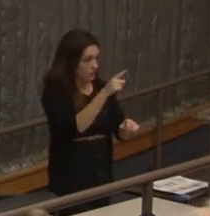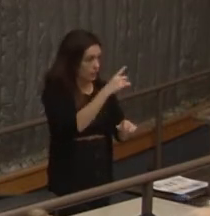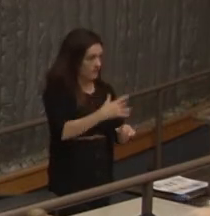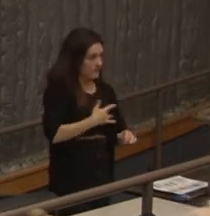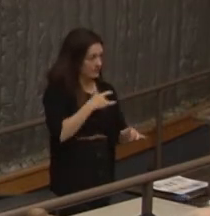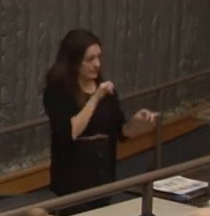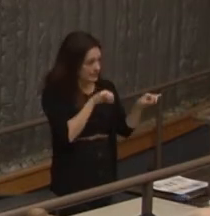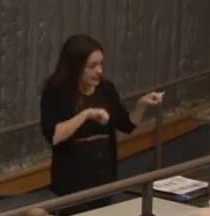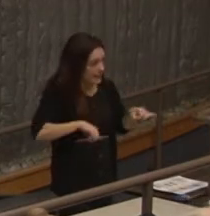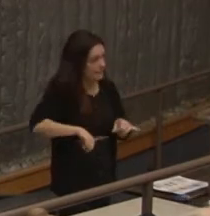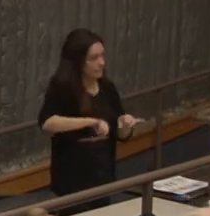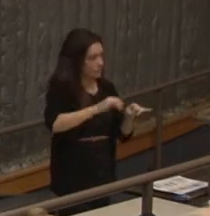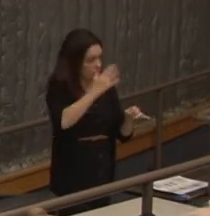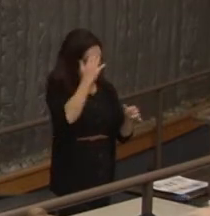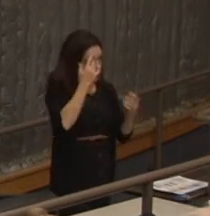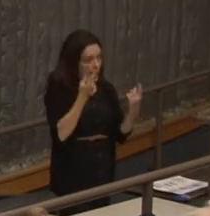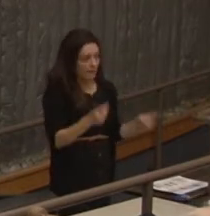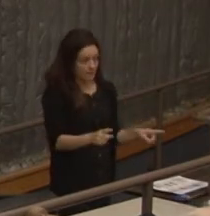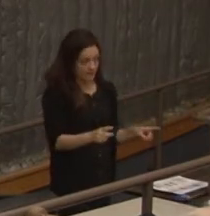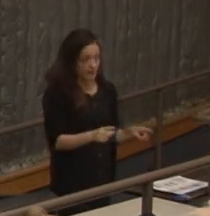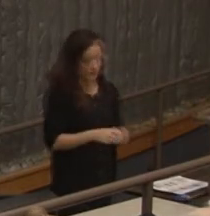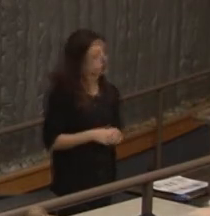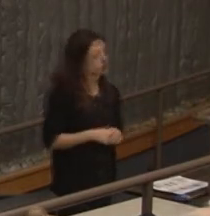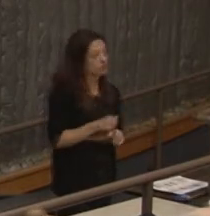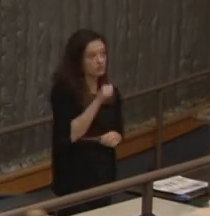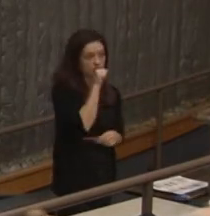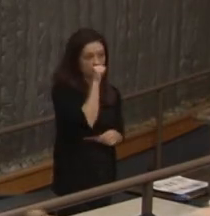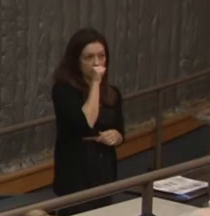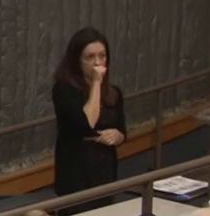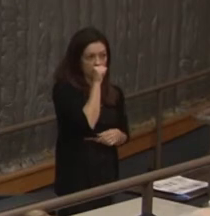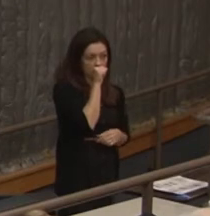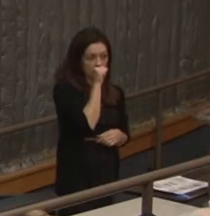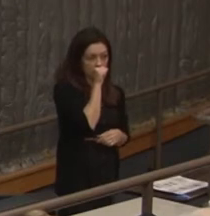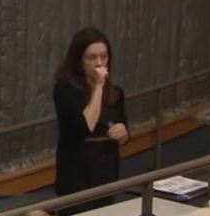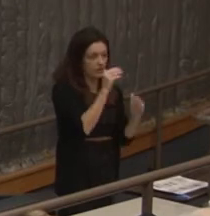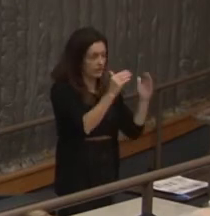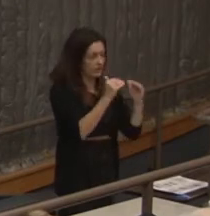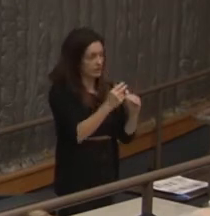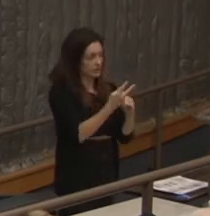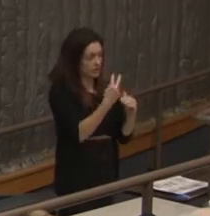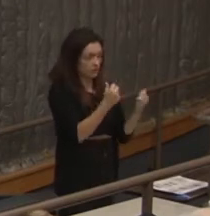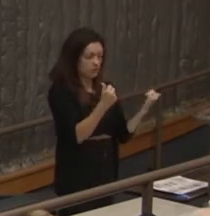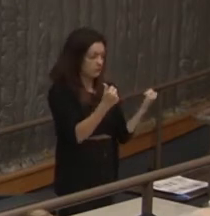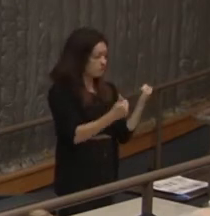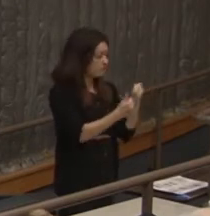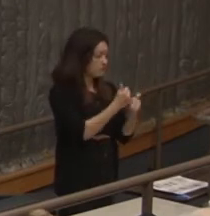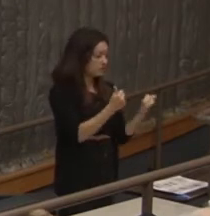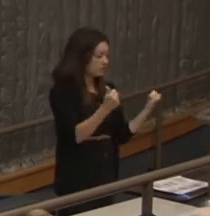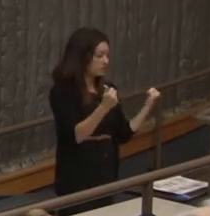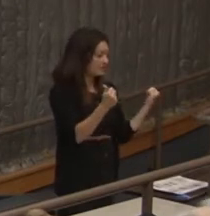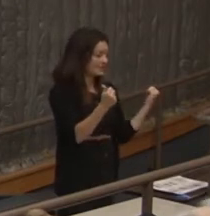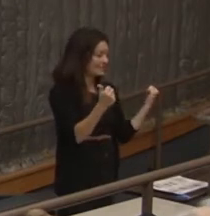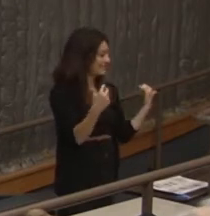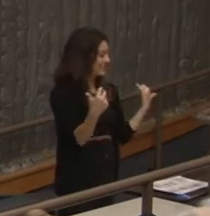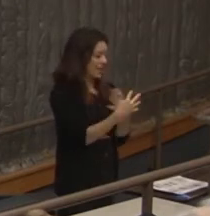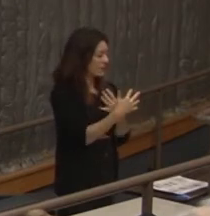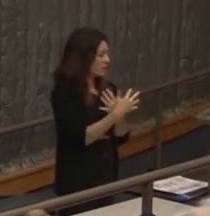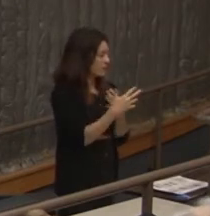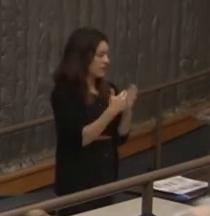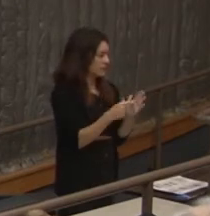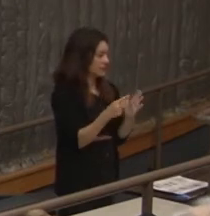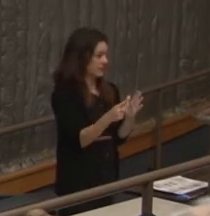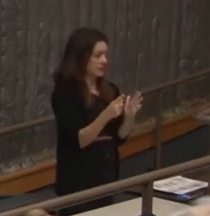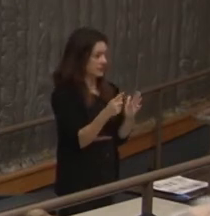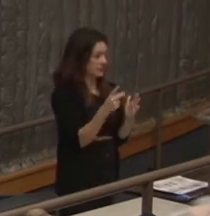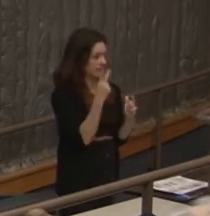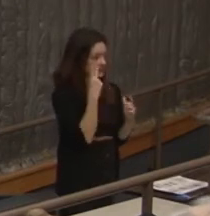a scenario that happened a long time ago. The next two are the most terrifying paintings I think he's ever done. At least, I